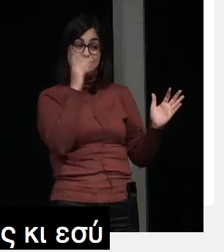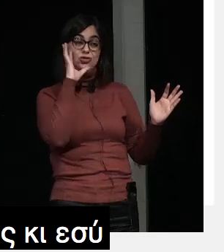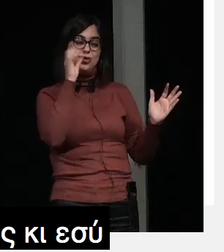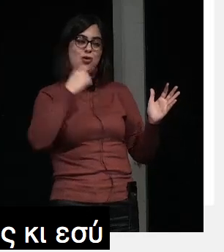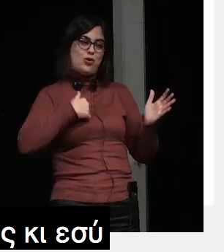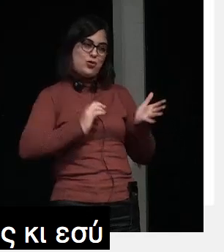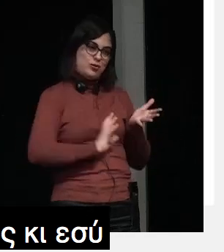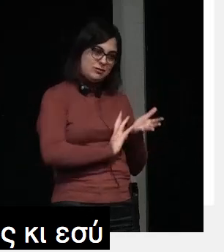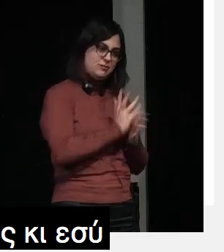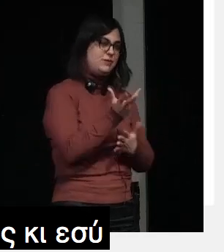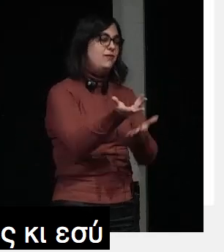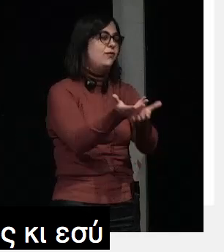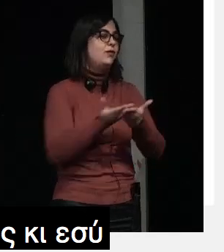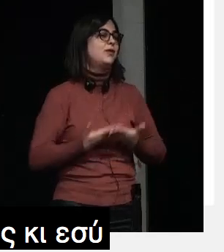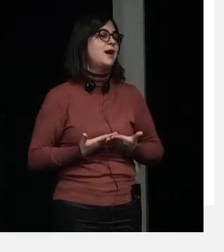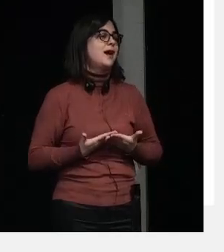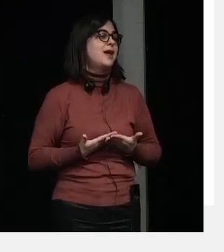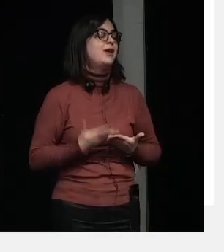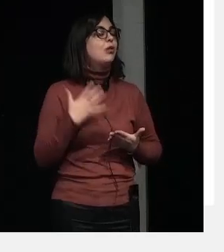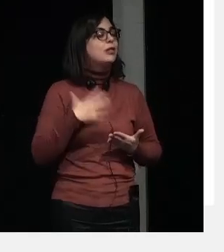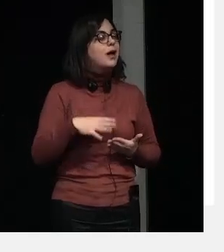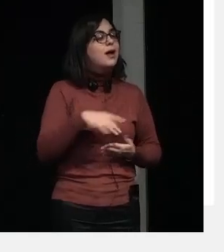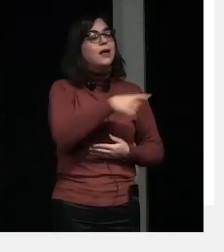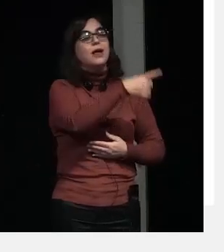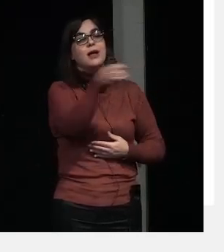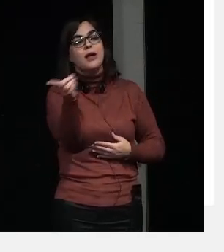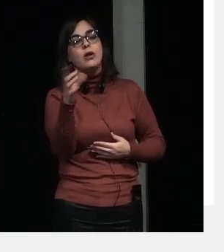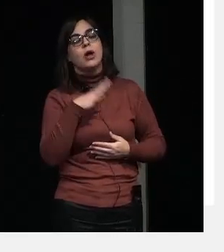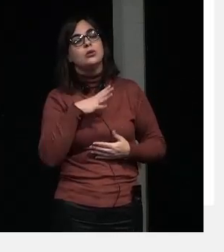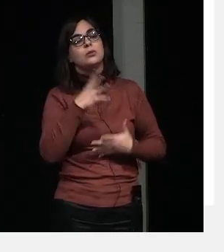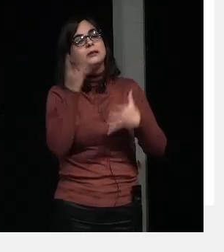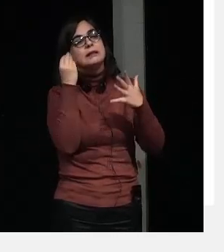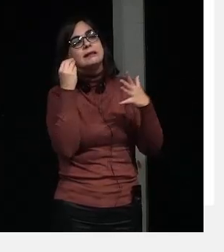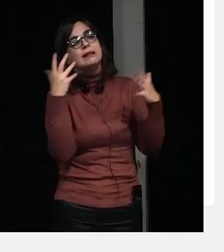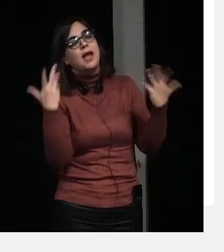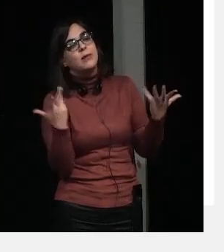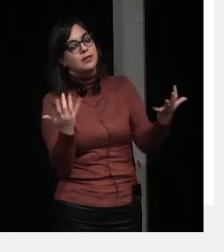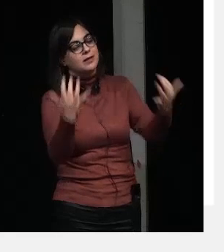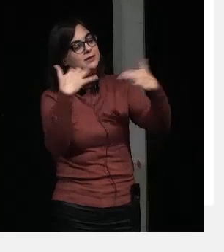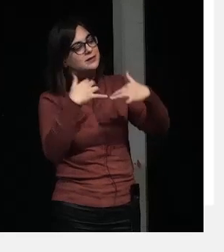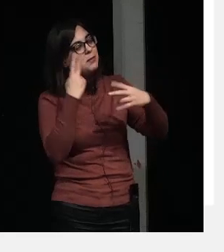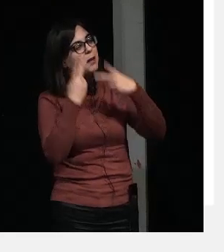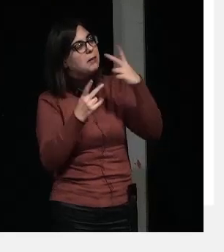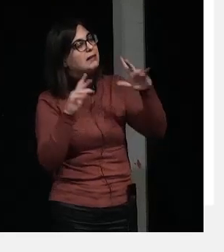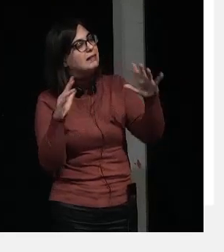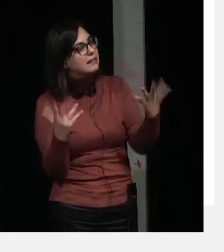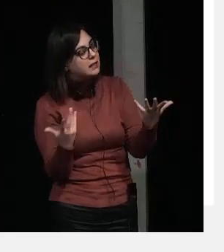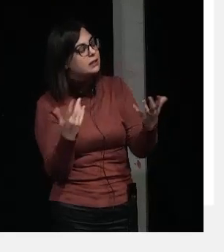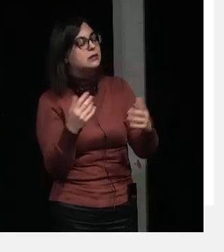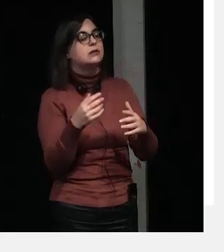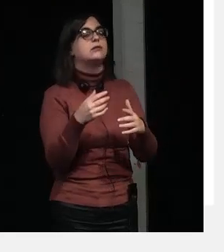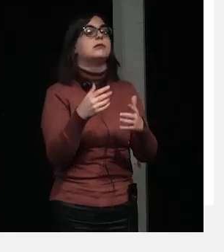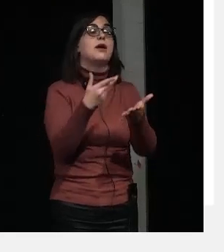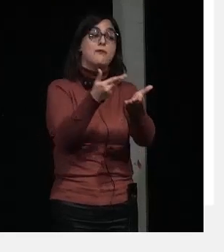to learn from what you learned and then try and move it forward. Because in my mind, everything you